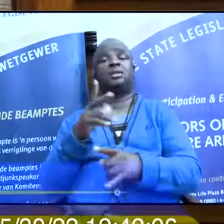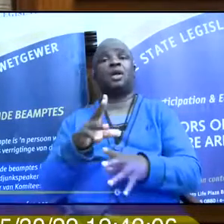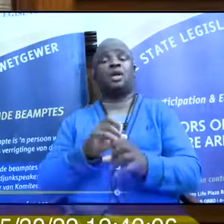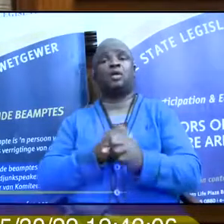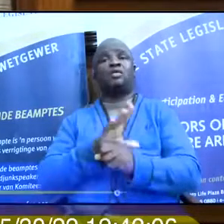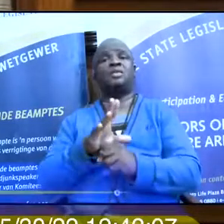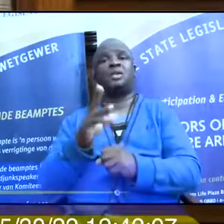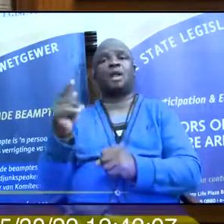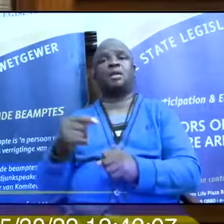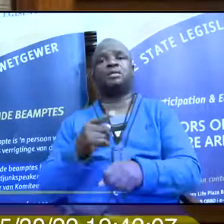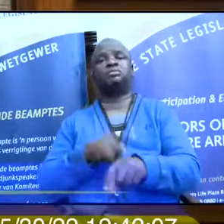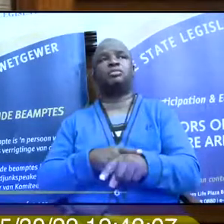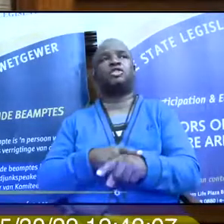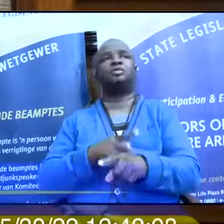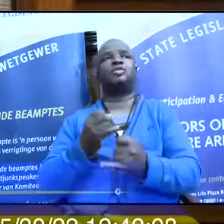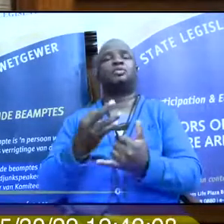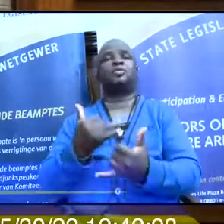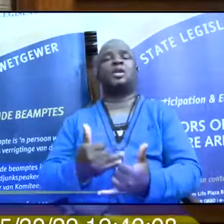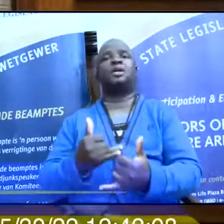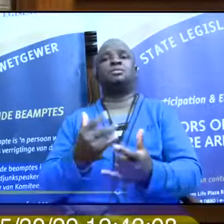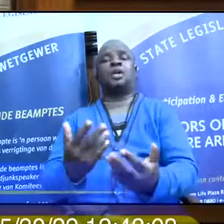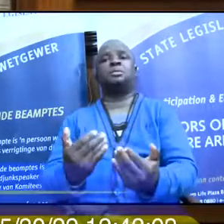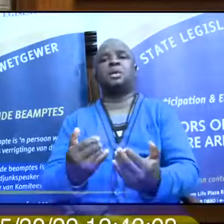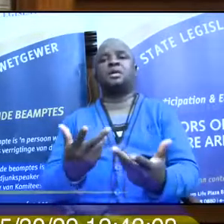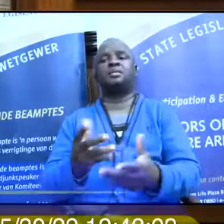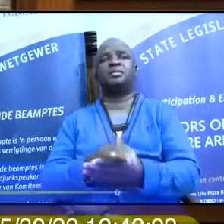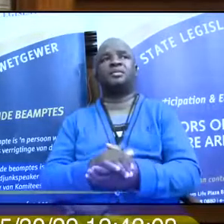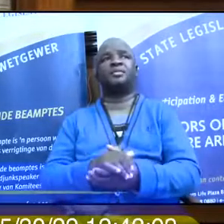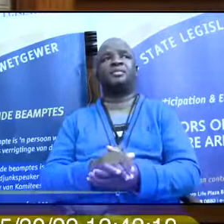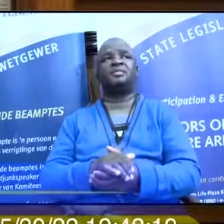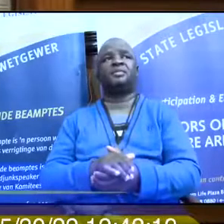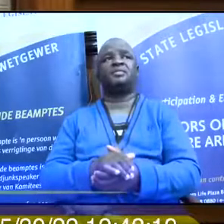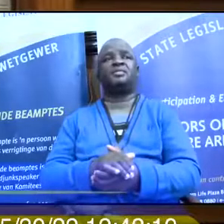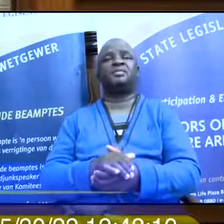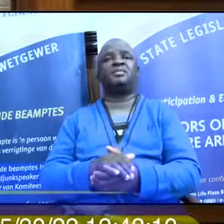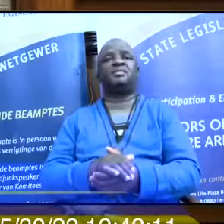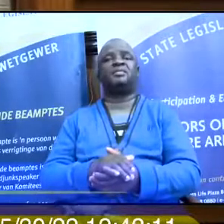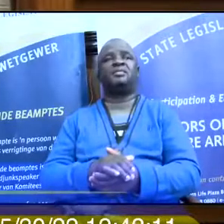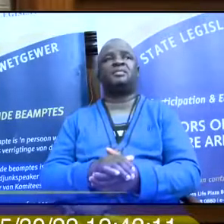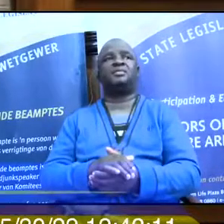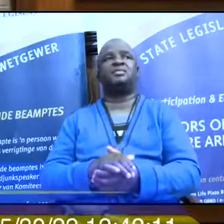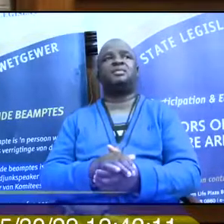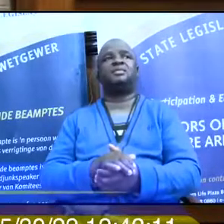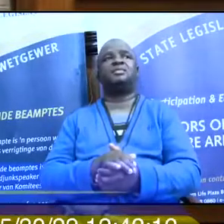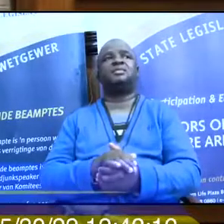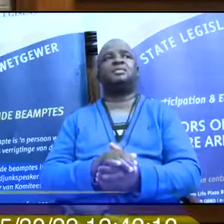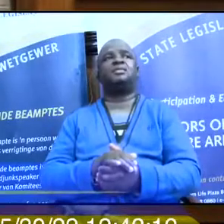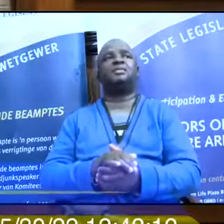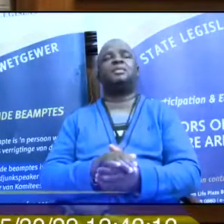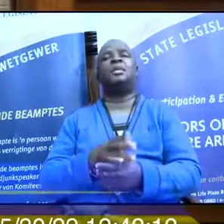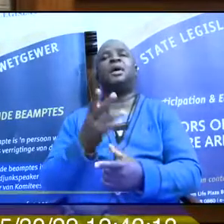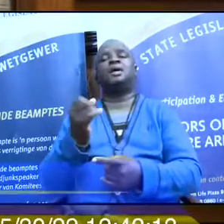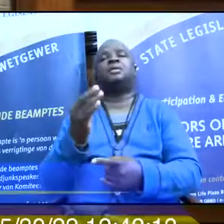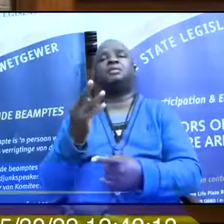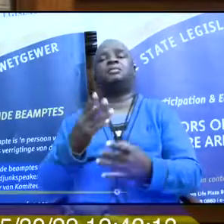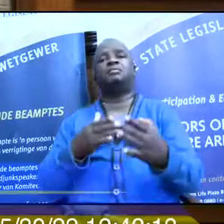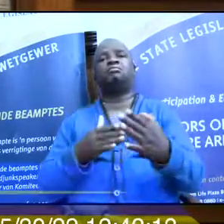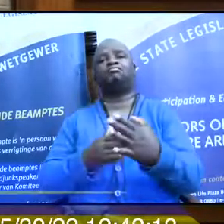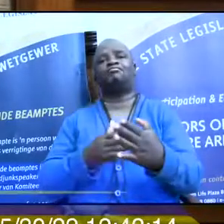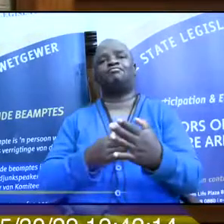came at the time we were very flat-footed we did not expect that and all that and it deprived us the latitude that we can